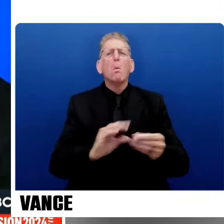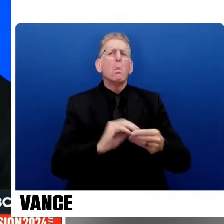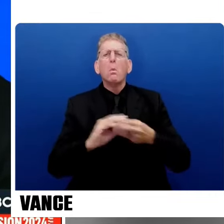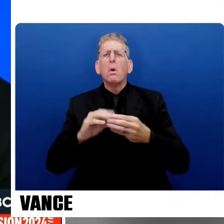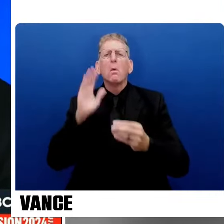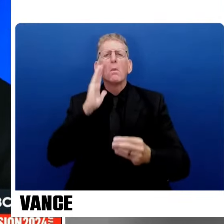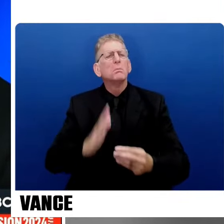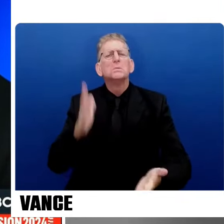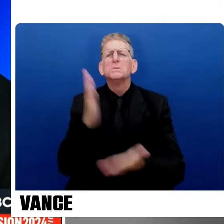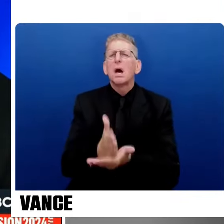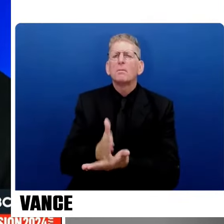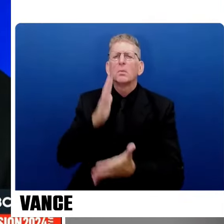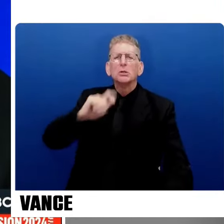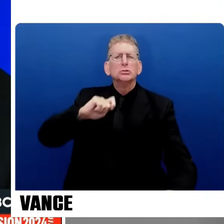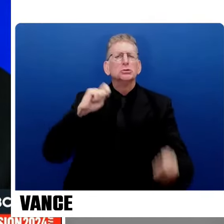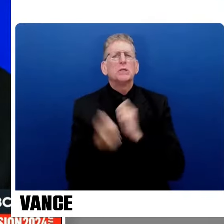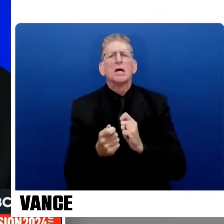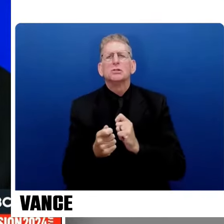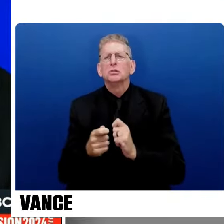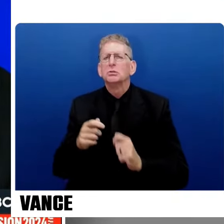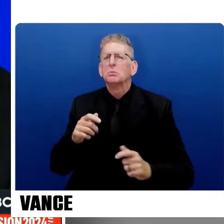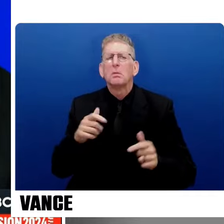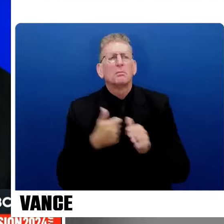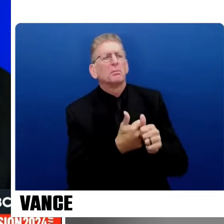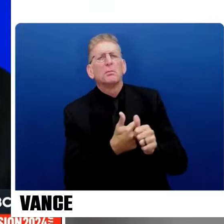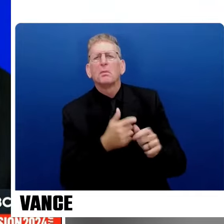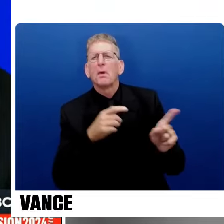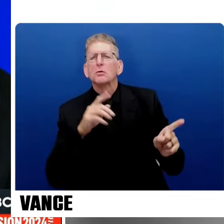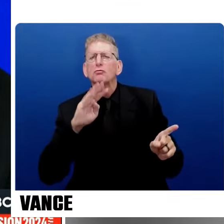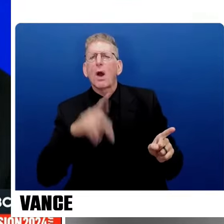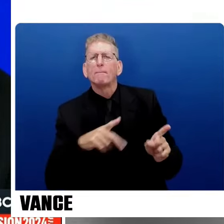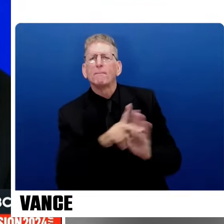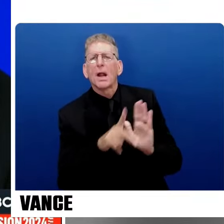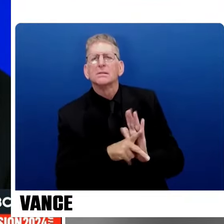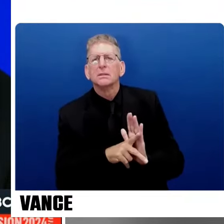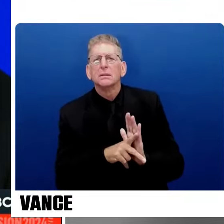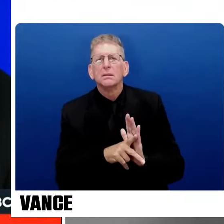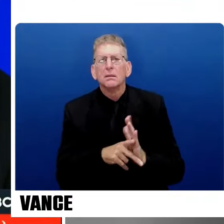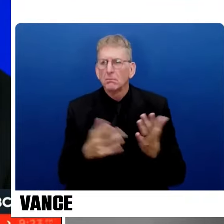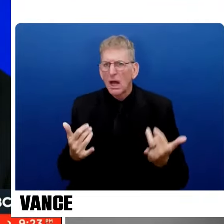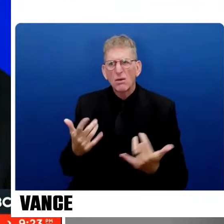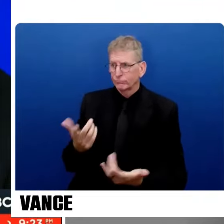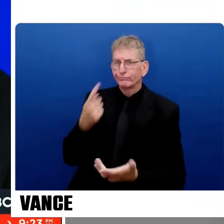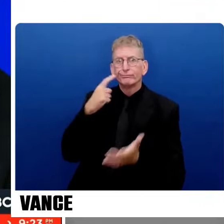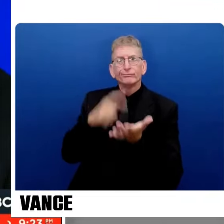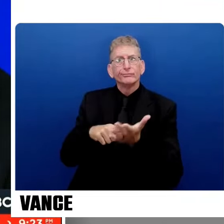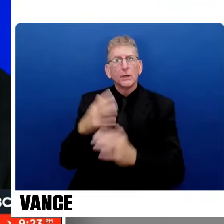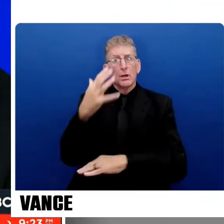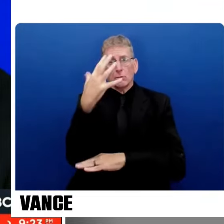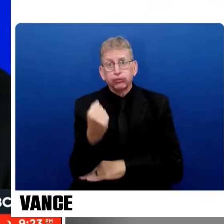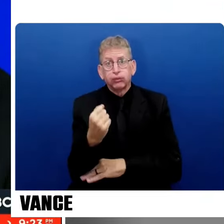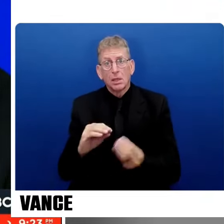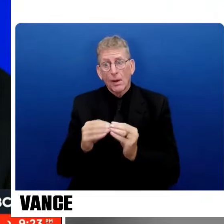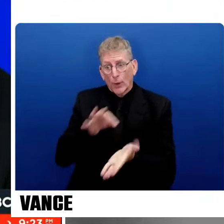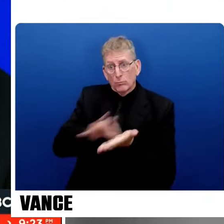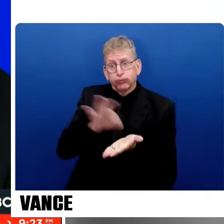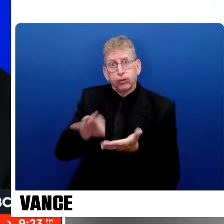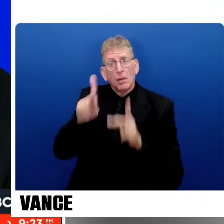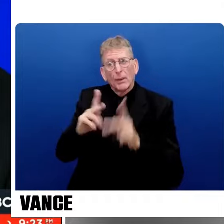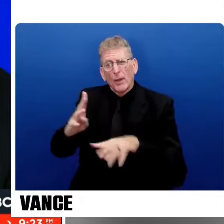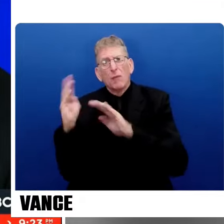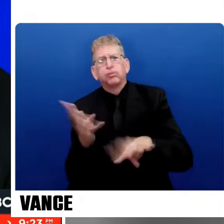illegal crossings. We had a record number of fentanyl coming into our country. And now that she's running for president, or a few months before, she says that